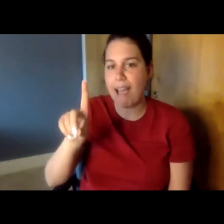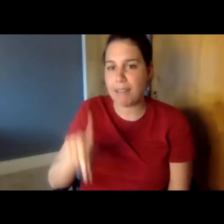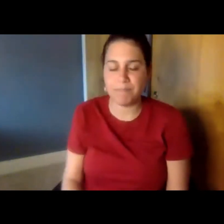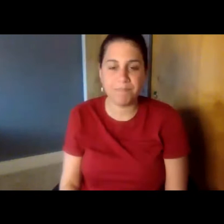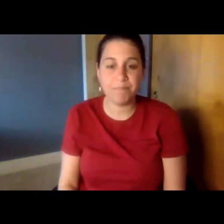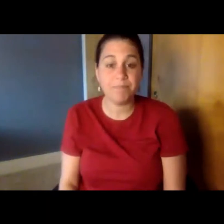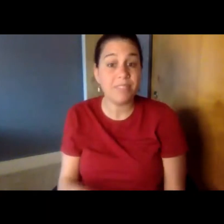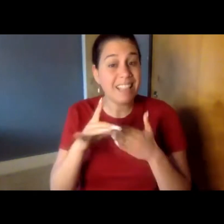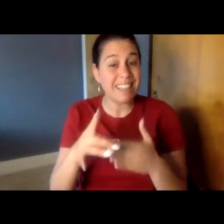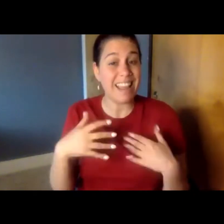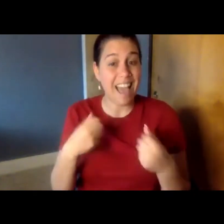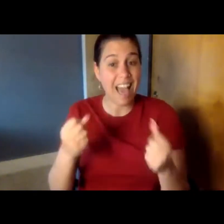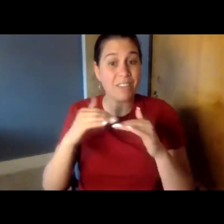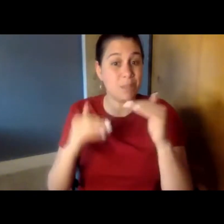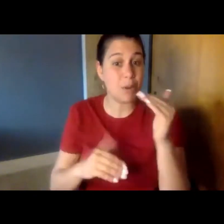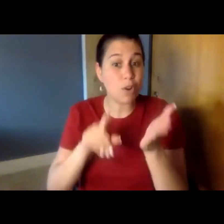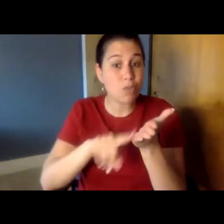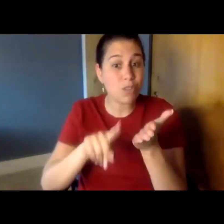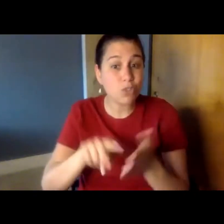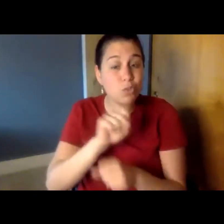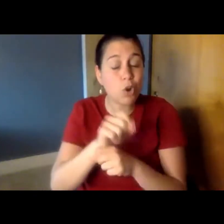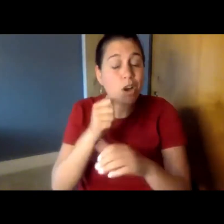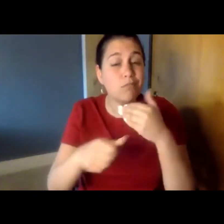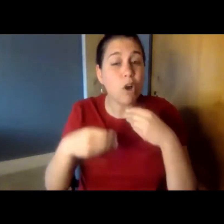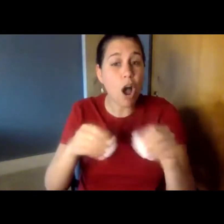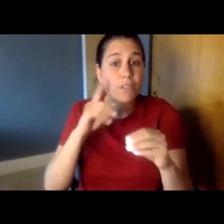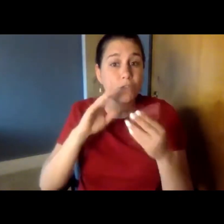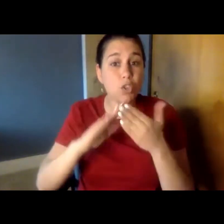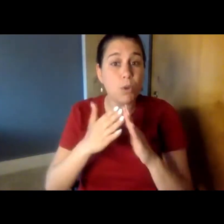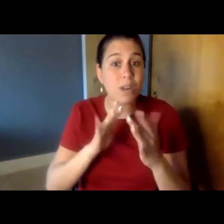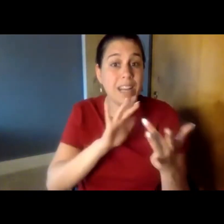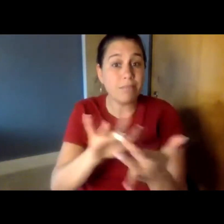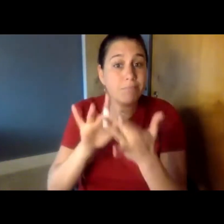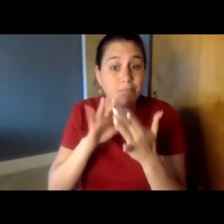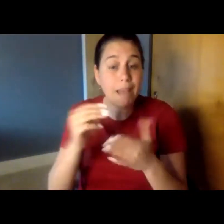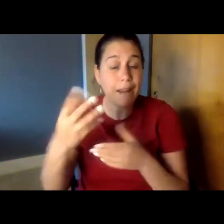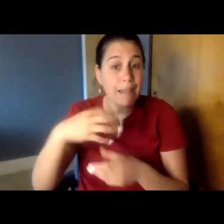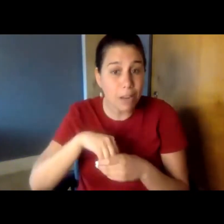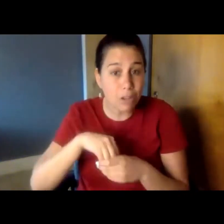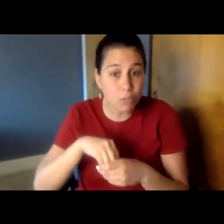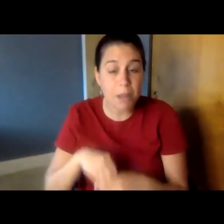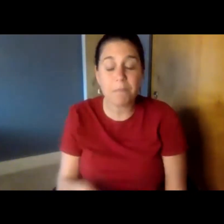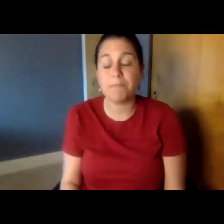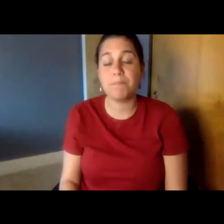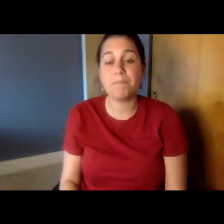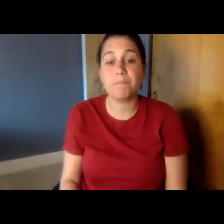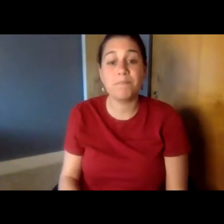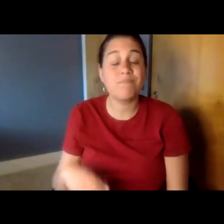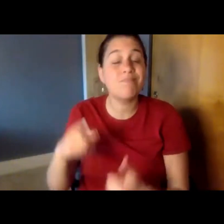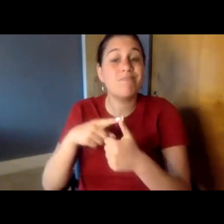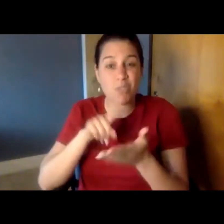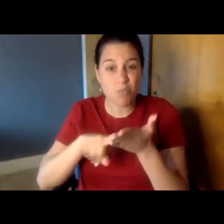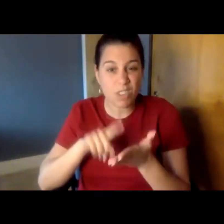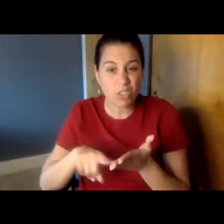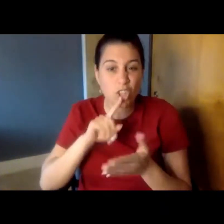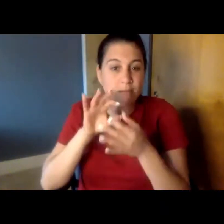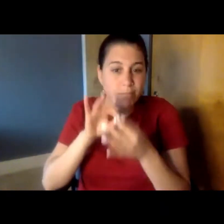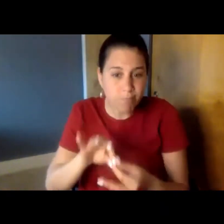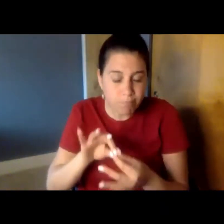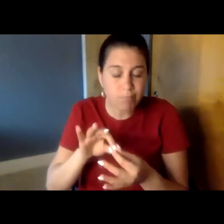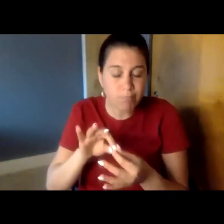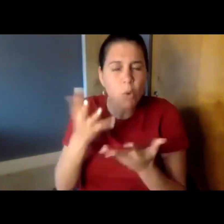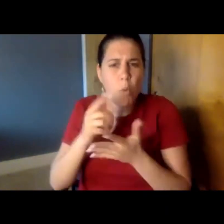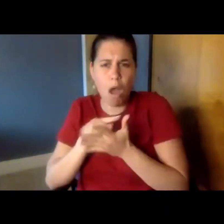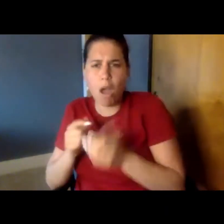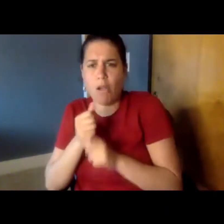health disparities research effort in the Office of Community Outreach and Engagement. Dr. Kamen's research is focused on factors that lead to